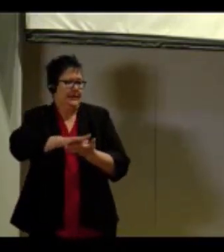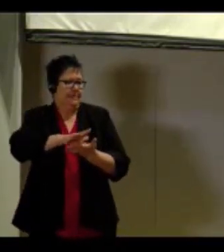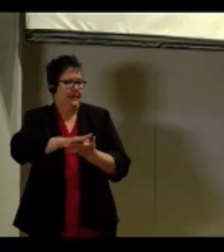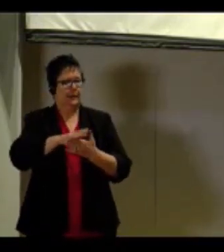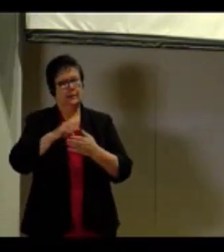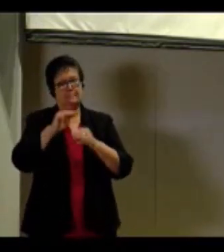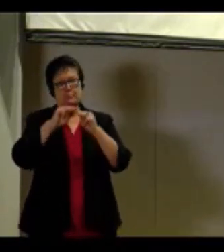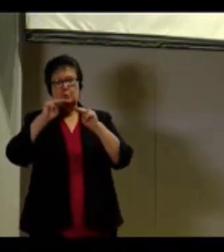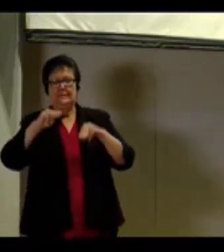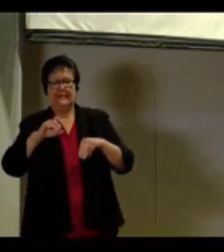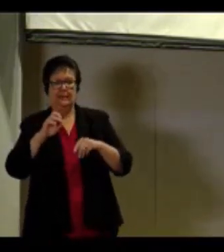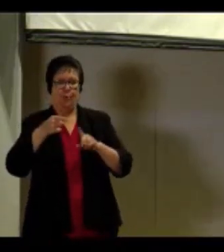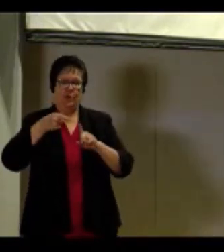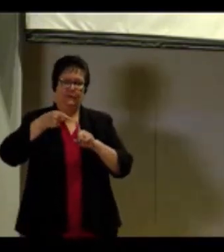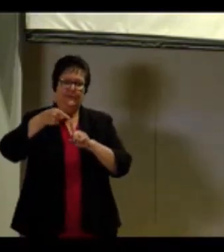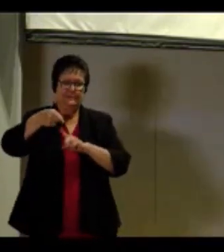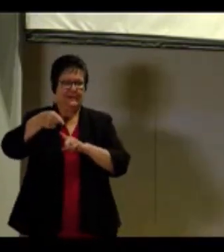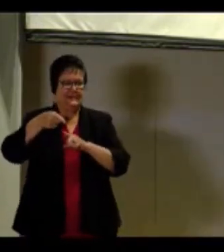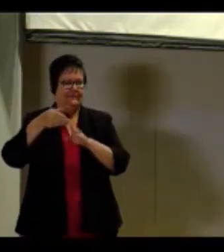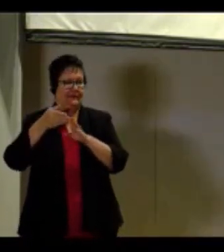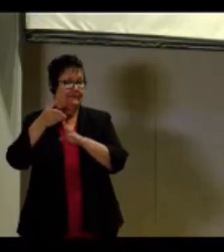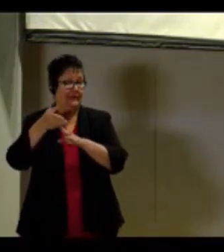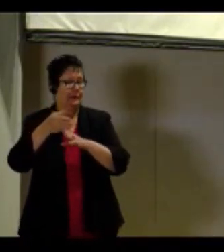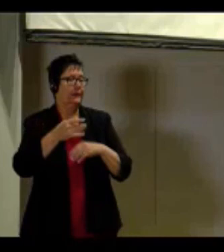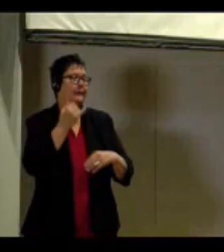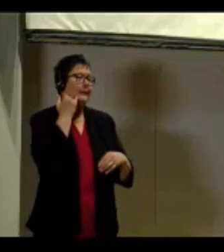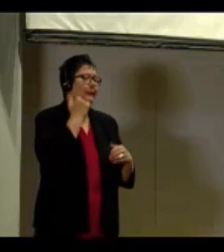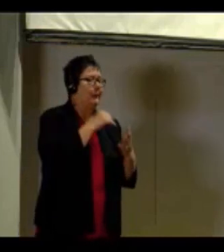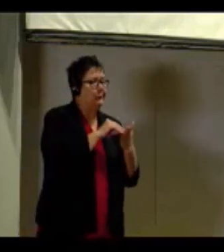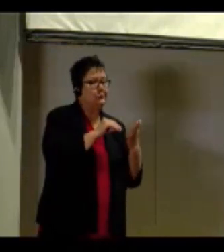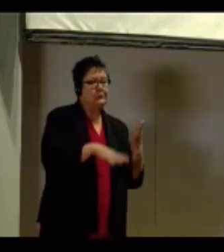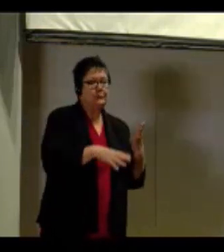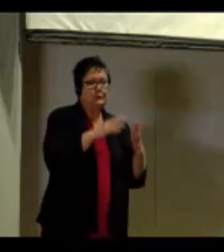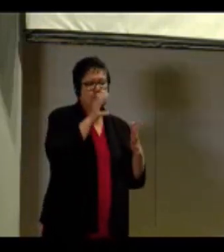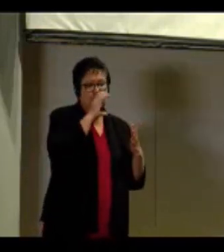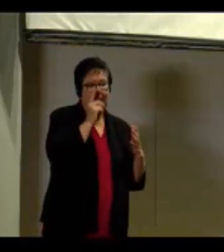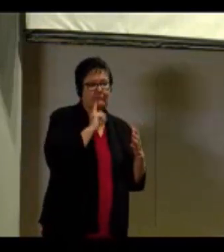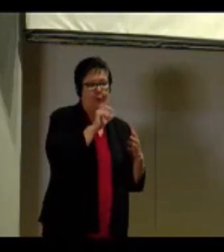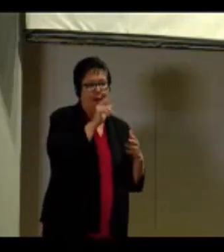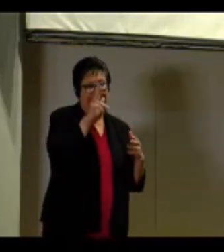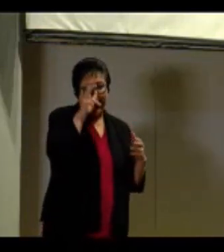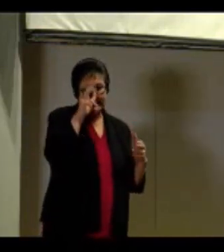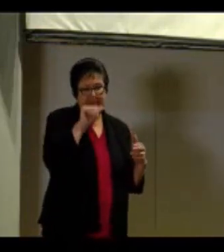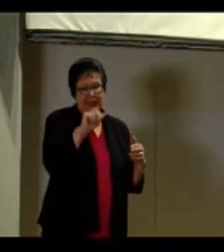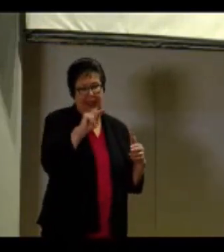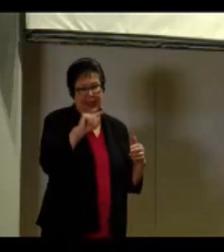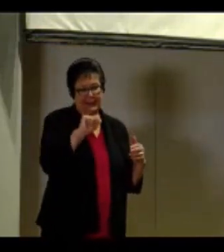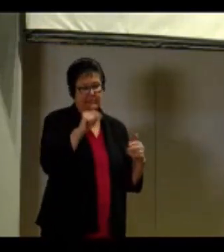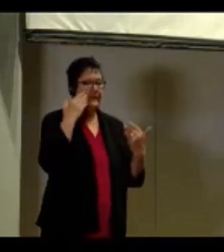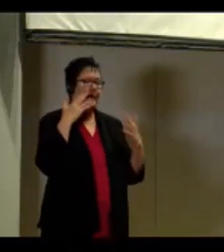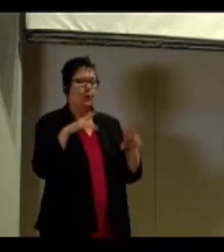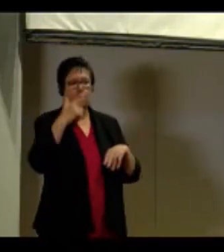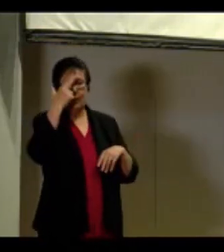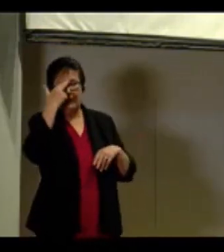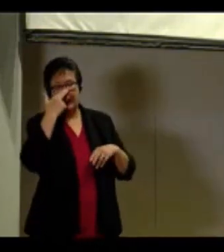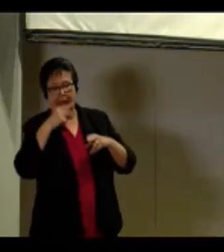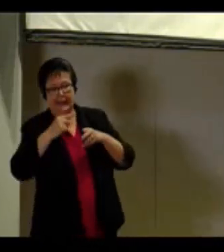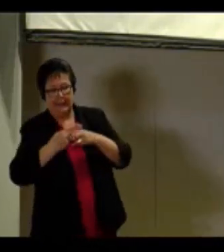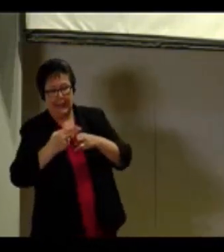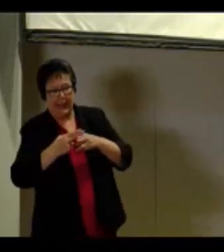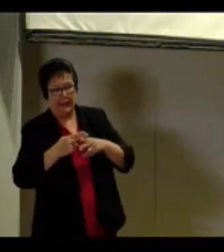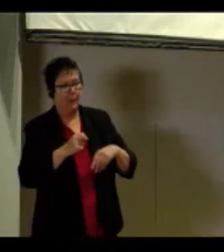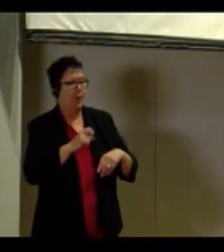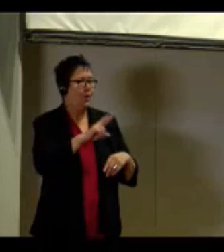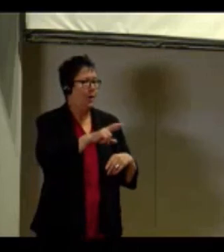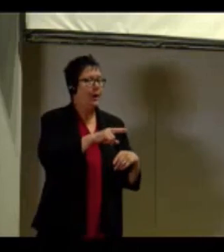fields. So the example is students are looking for an ant and they don't know the Latin name, or they're looking for a photograph and it's listed as